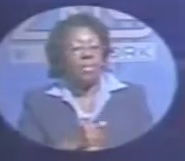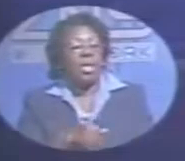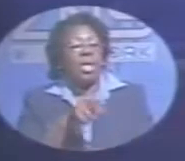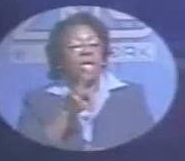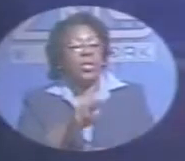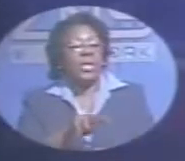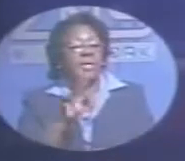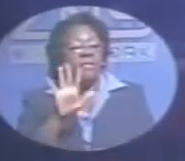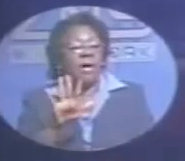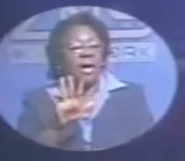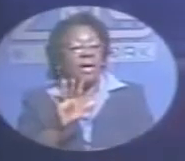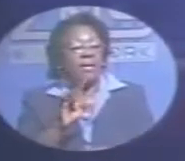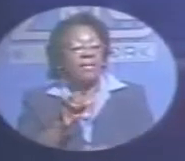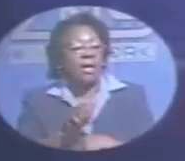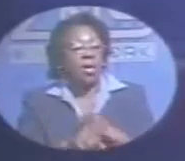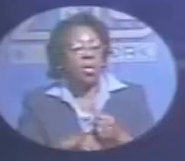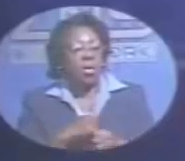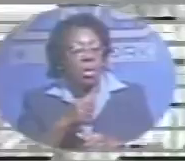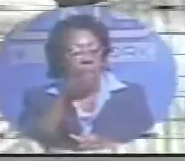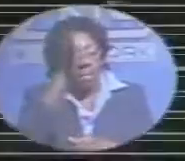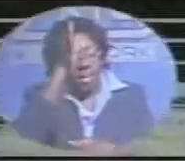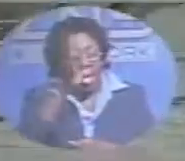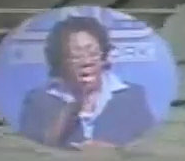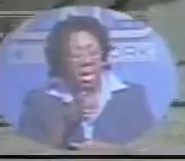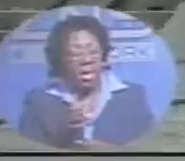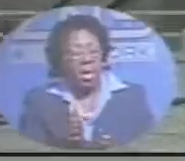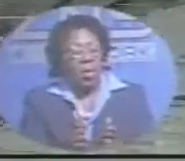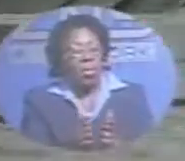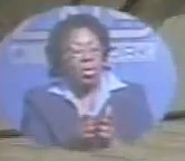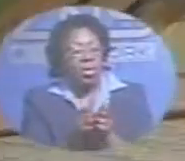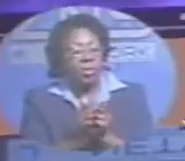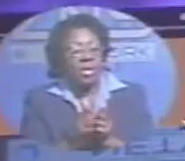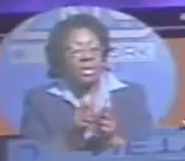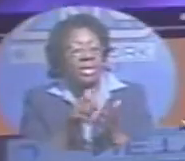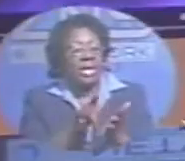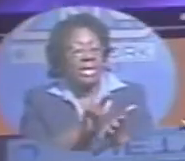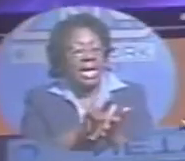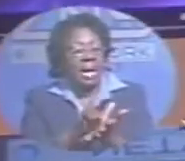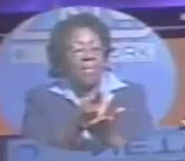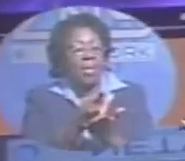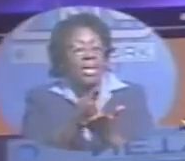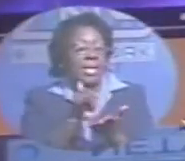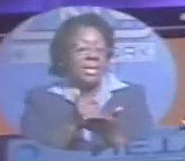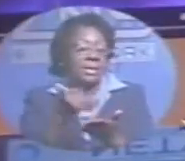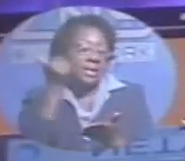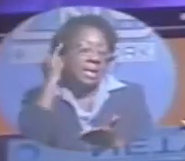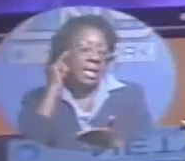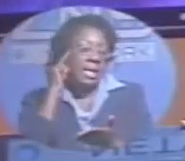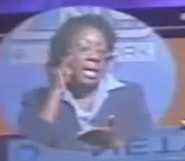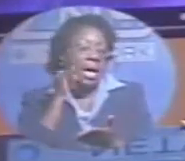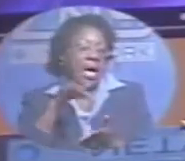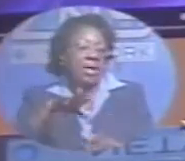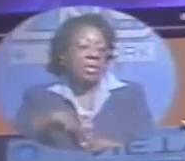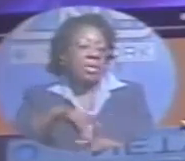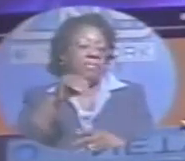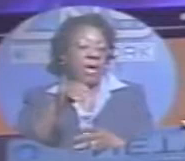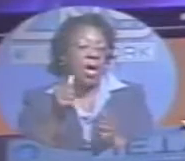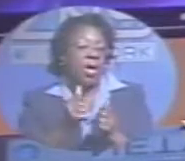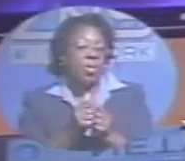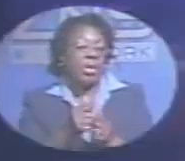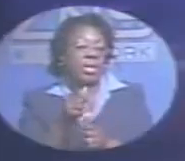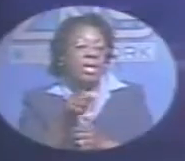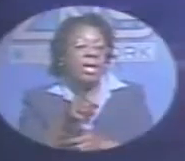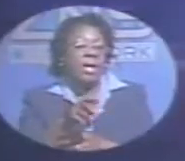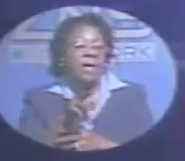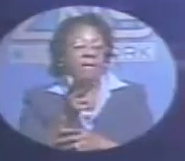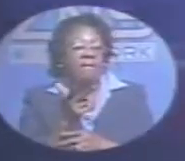25-year-old Winton Meadows resident was arrested at the Lyndon Pinling International Airport yesterday after he was allegedly found in possession of